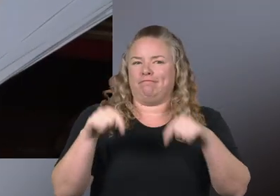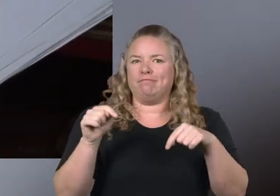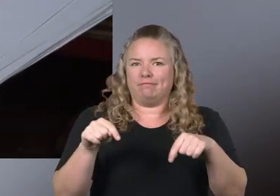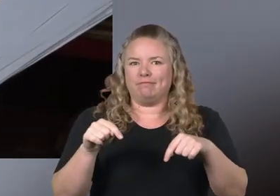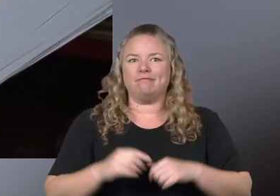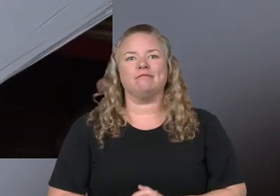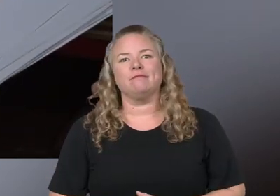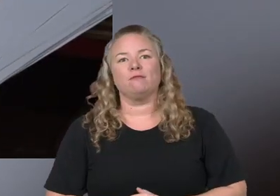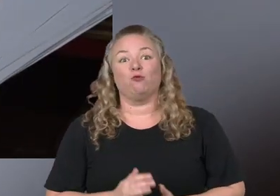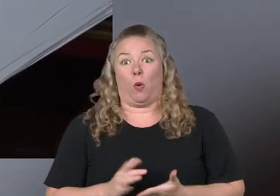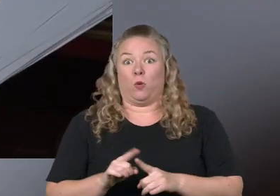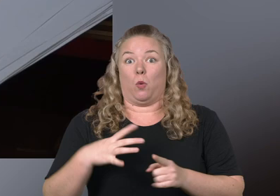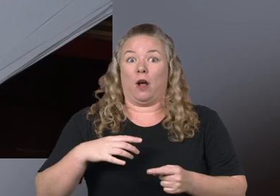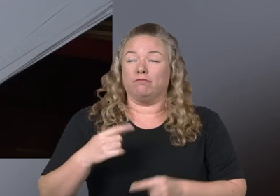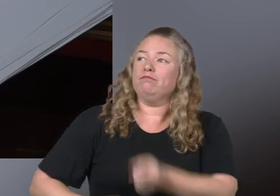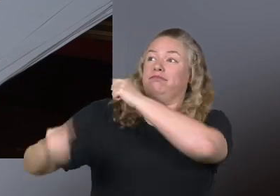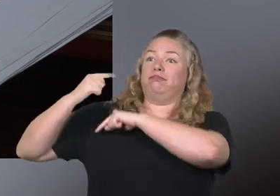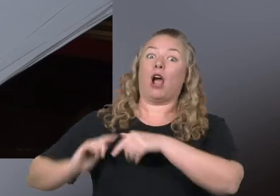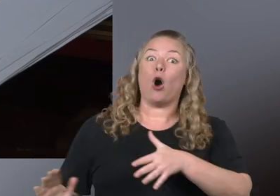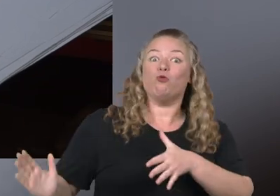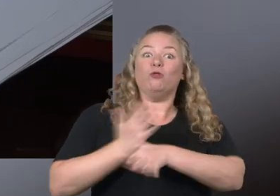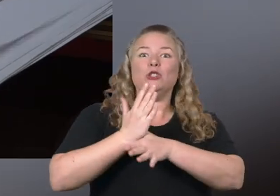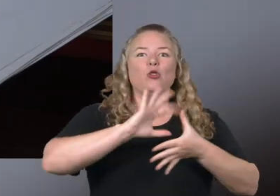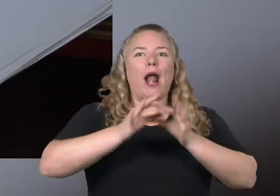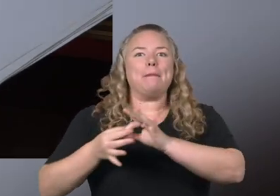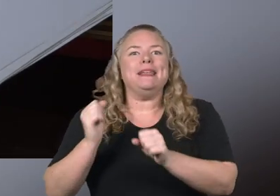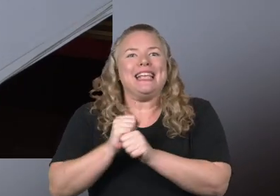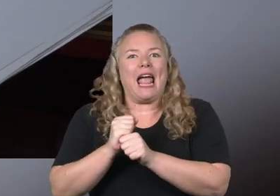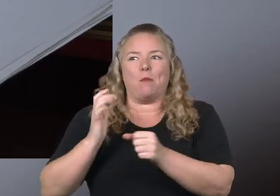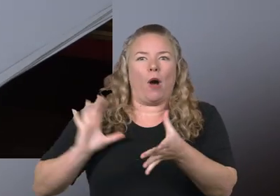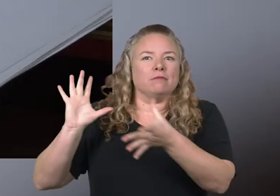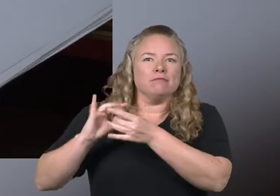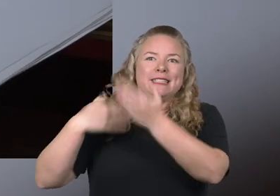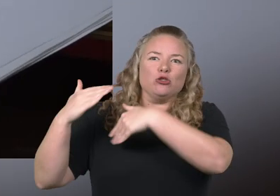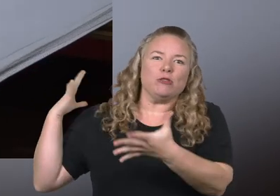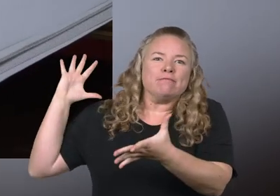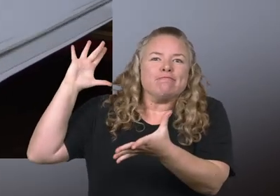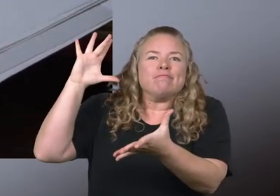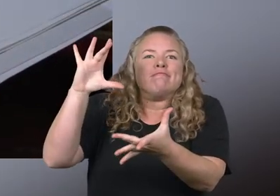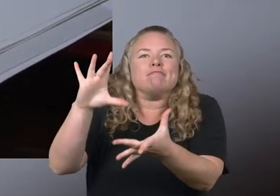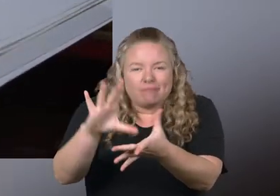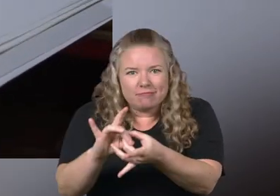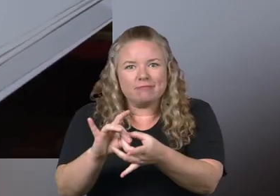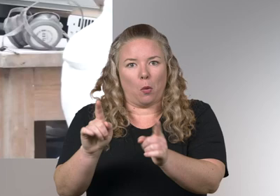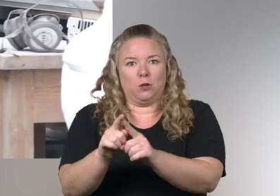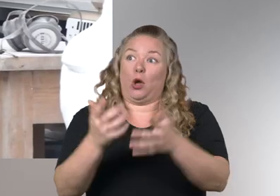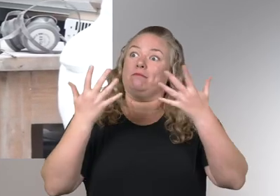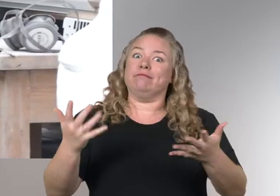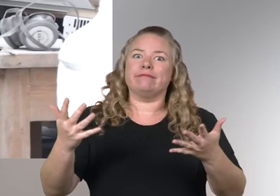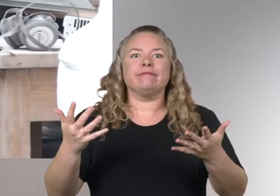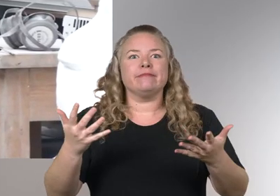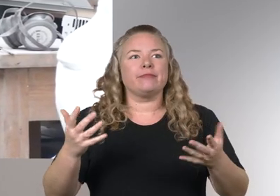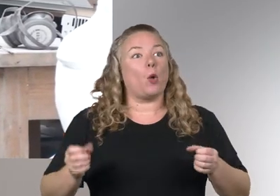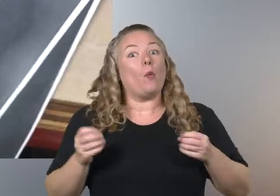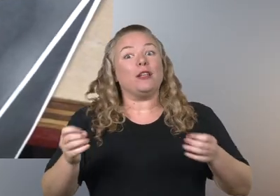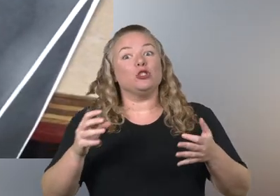Discobolus. So I wanted it to relate to the original Olympic Games, so right back in history. But also